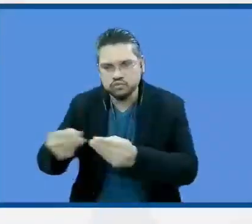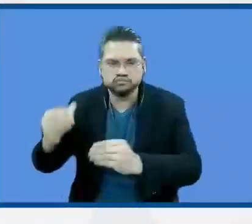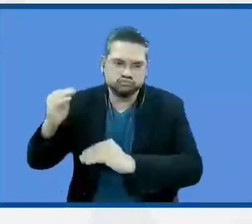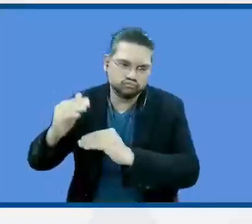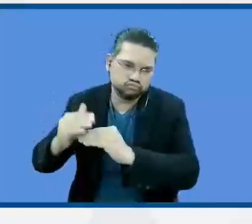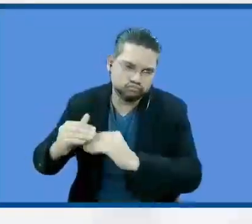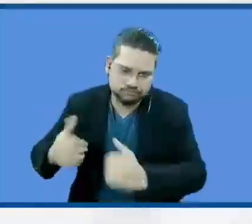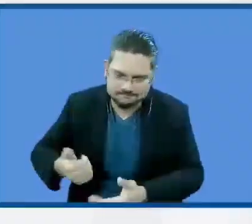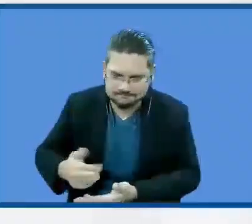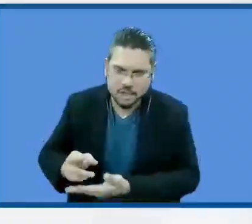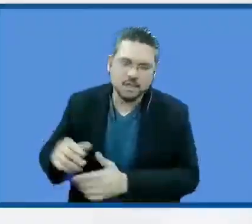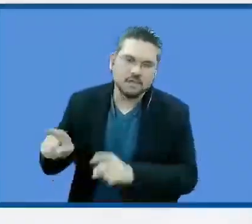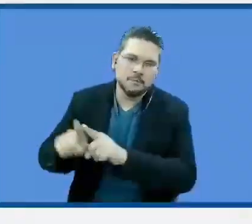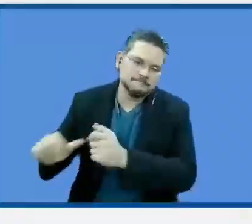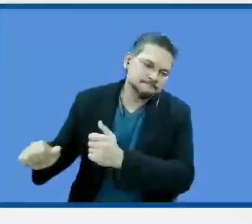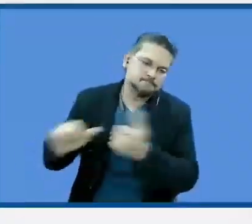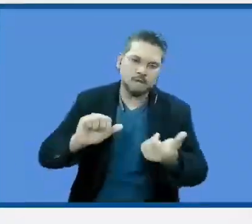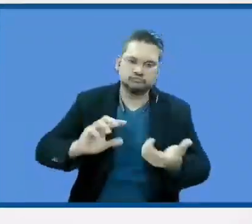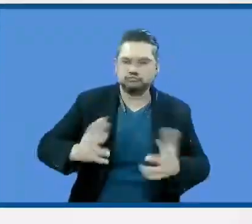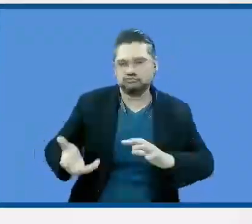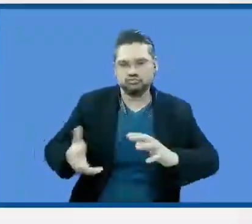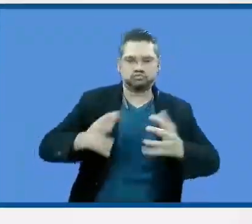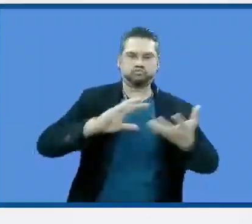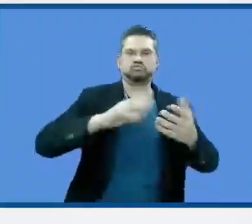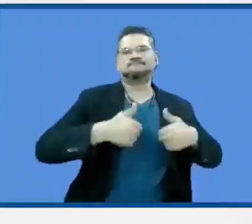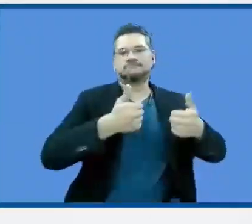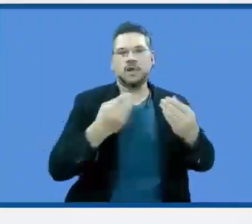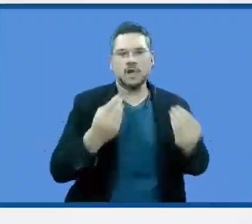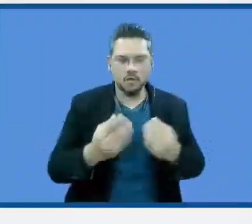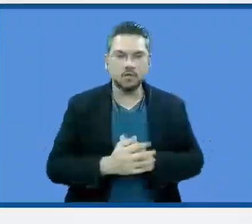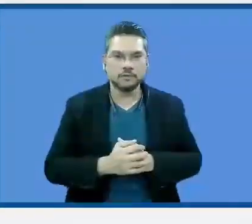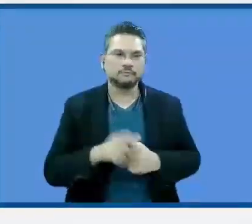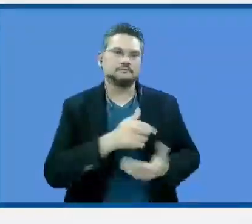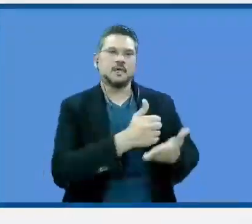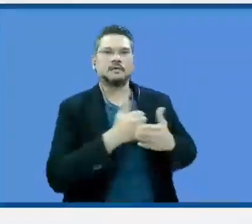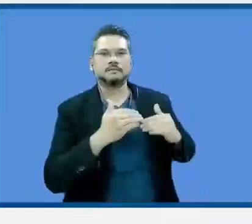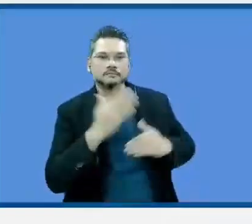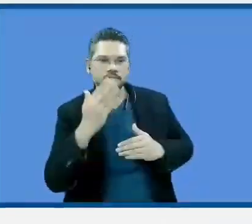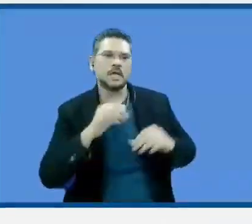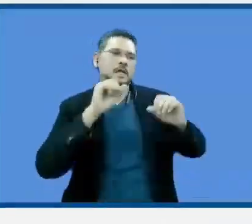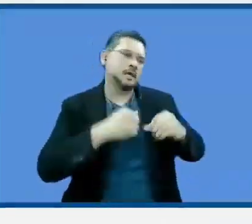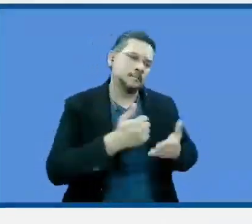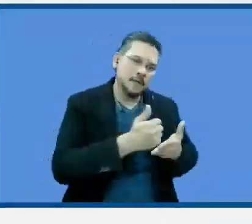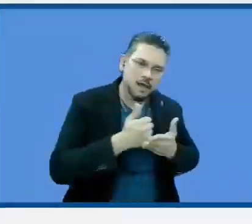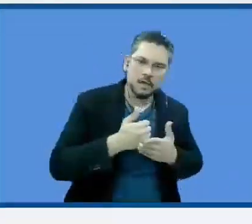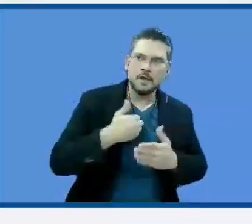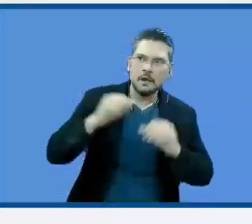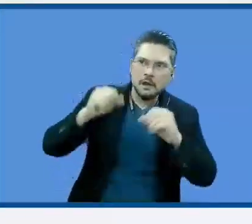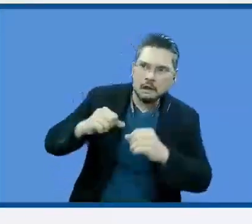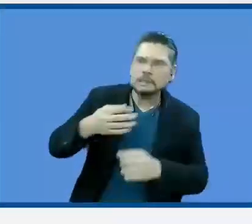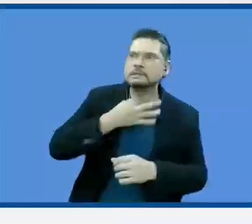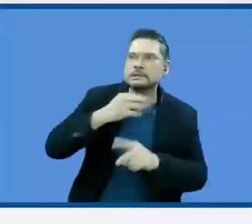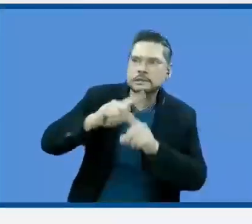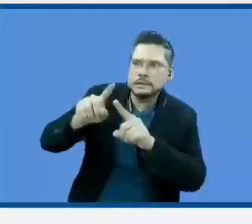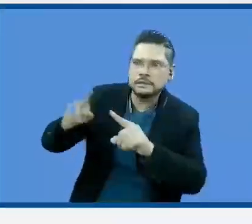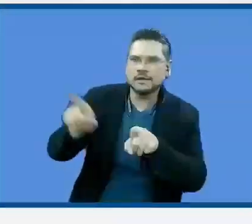new infrastructure will need to withstand the current and anticipated risks. Using flood mapping combined with